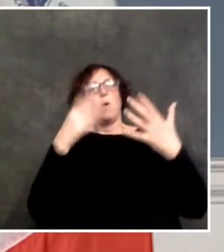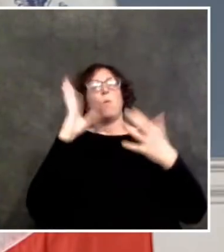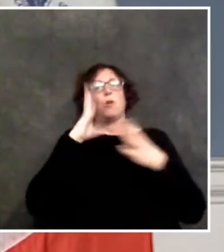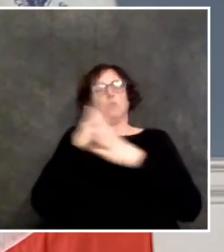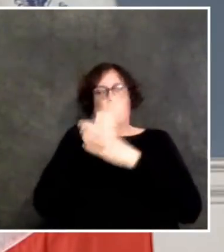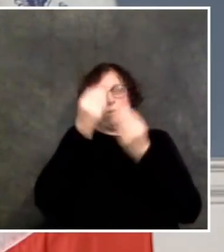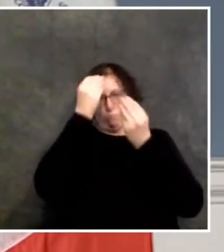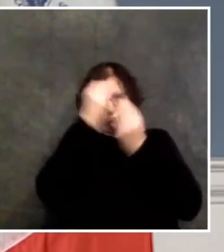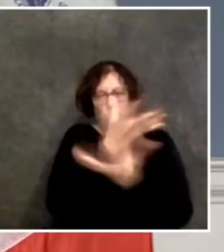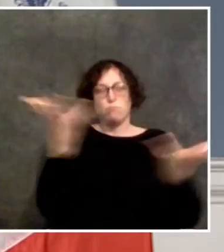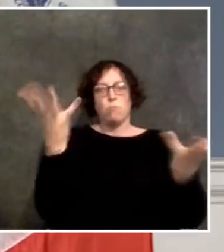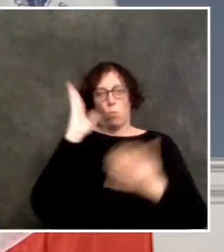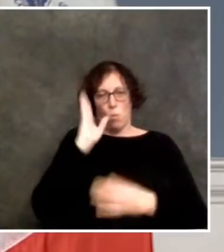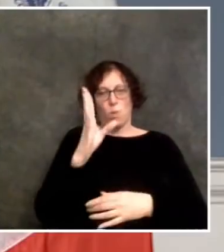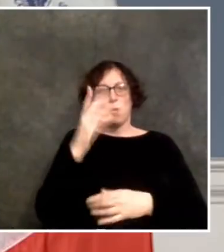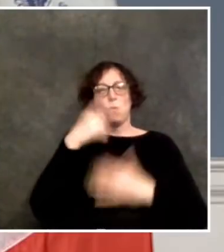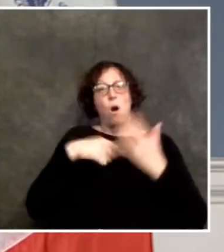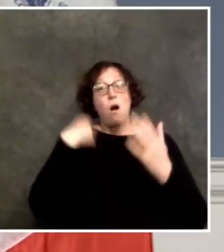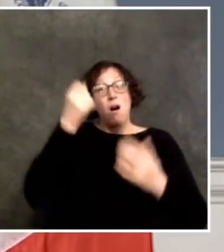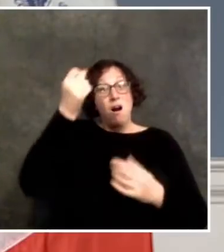we learn something new. That is the honest truth.